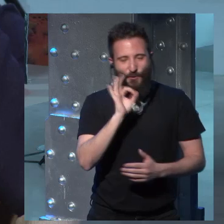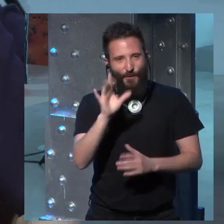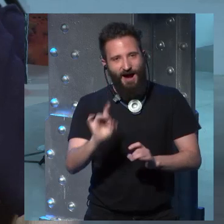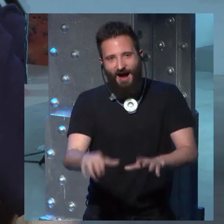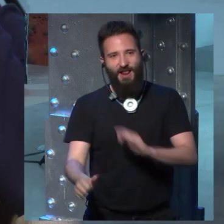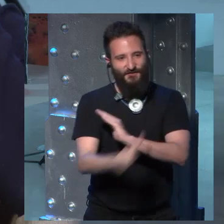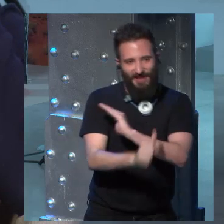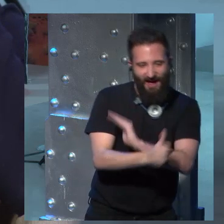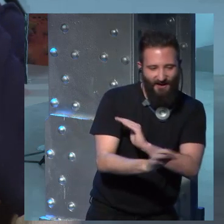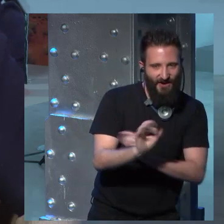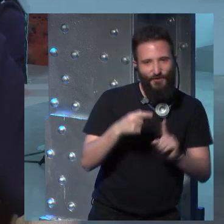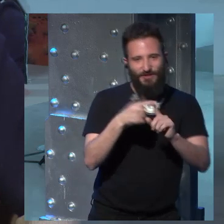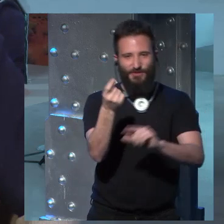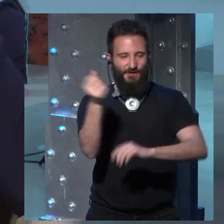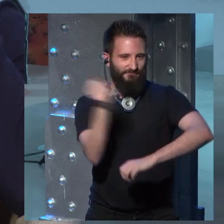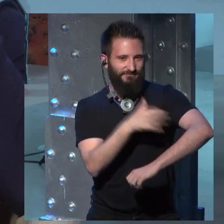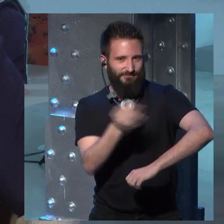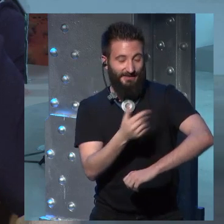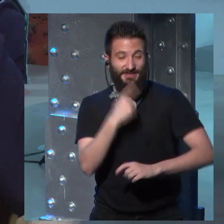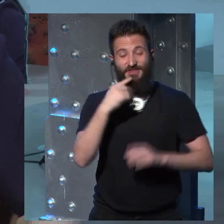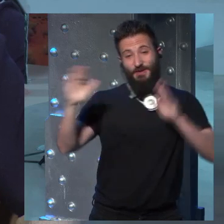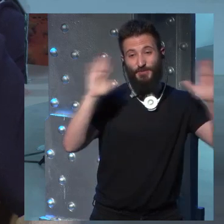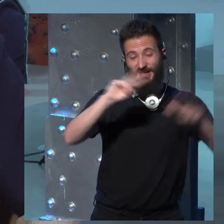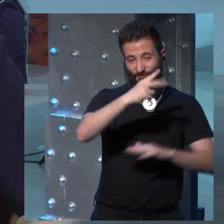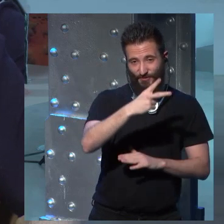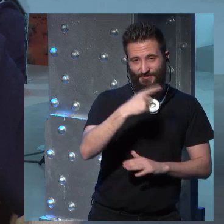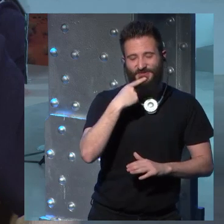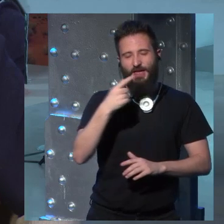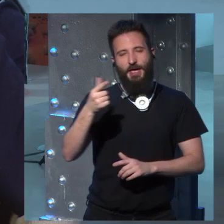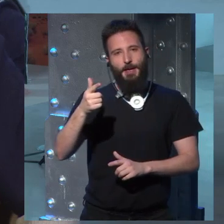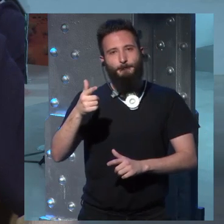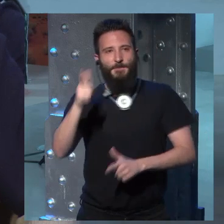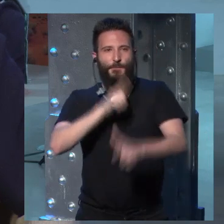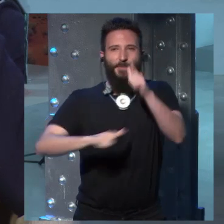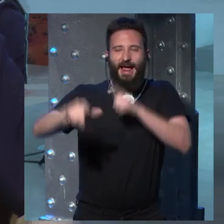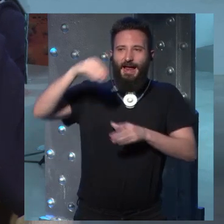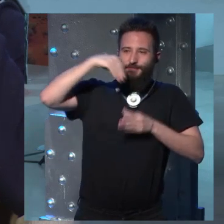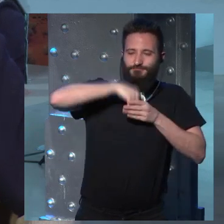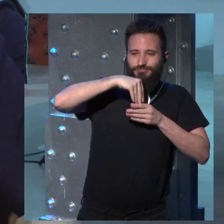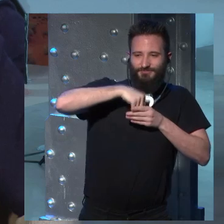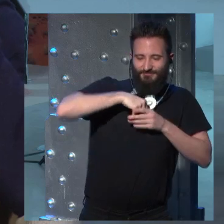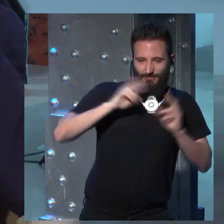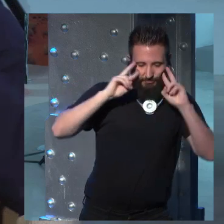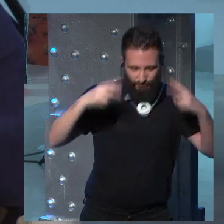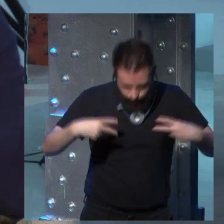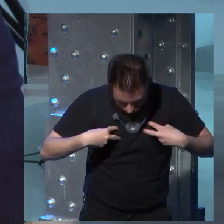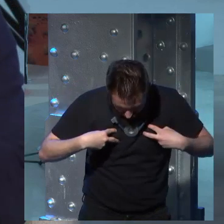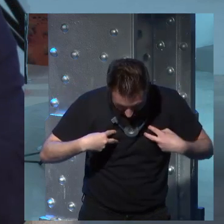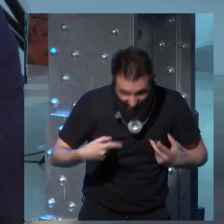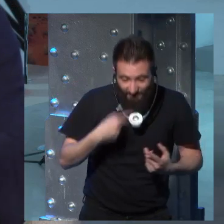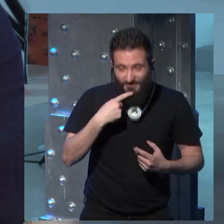the truth is, the journey is an interior one, you know, for this character. And the way I perceive it, playing it,